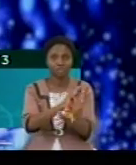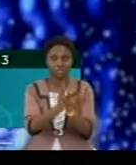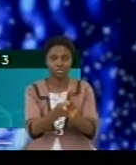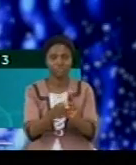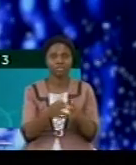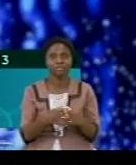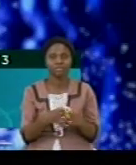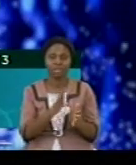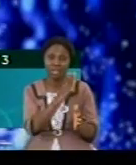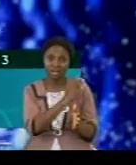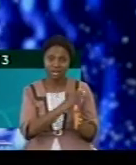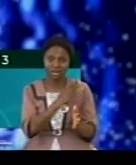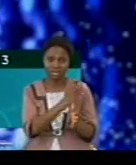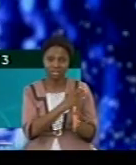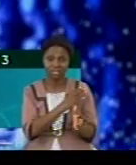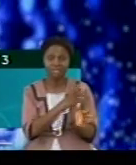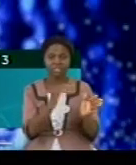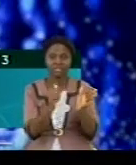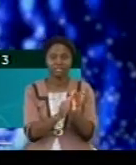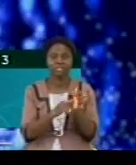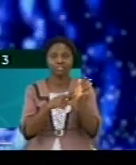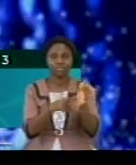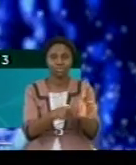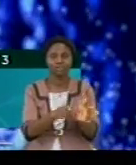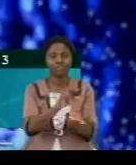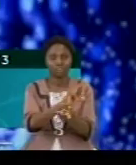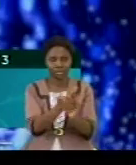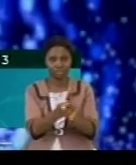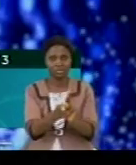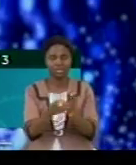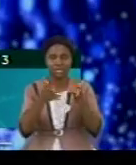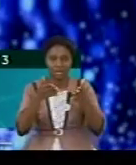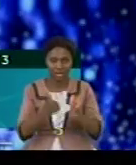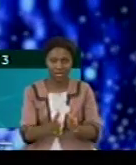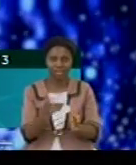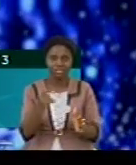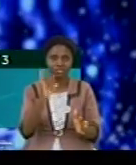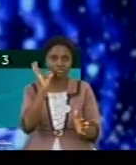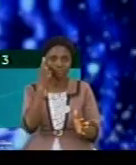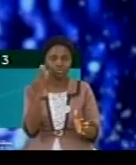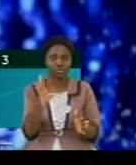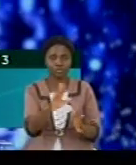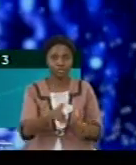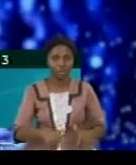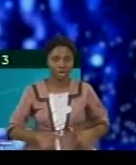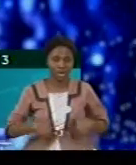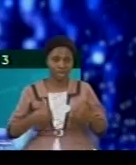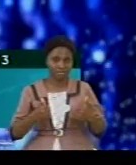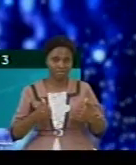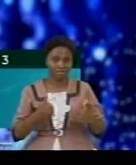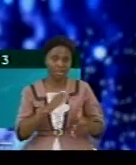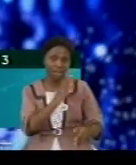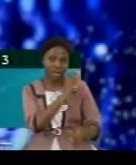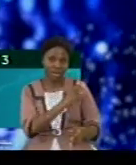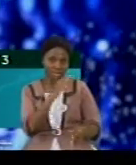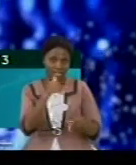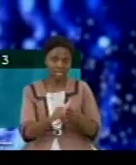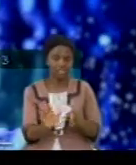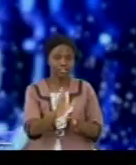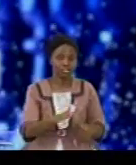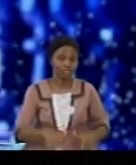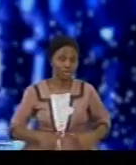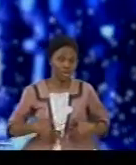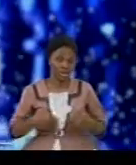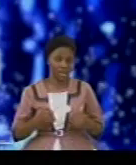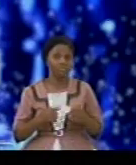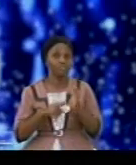show. Let the fruit of your life now show that you have really repented and that you are now continuing in the Lord. That